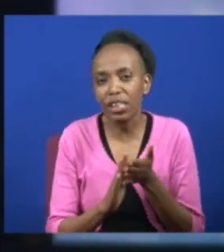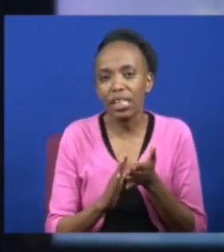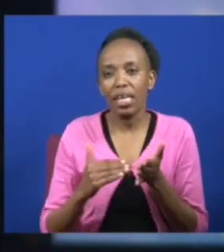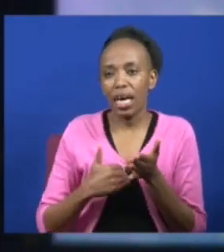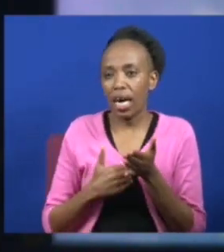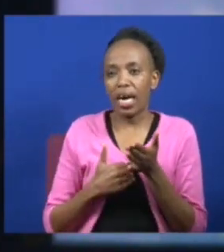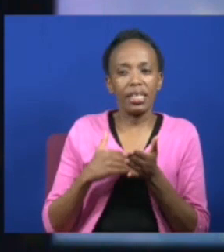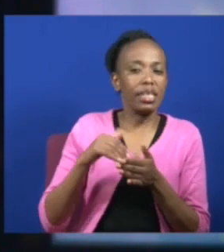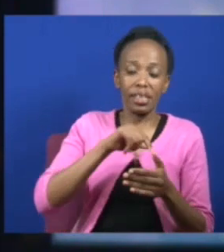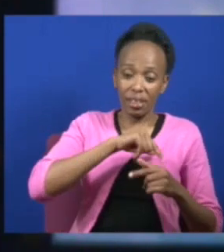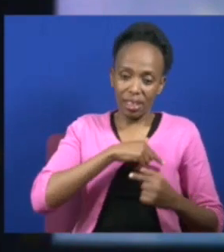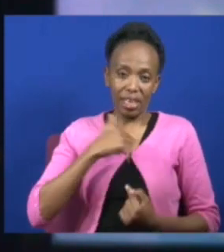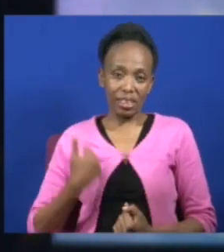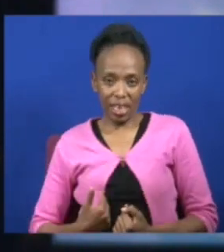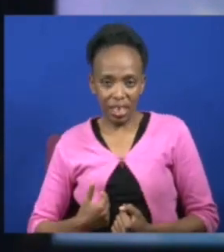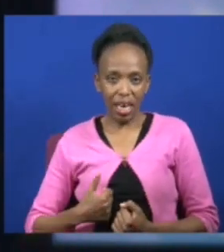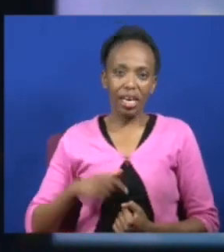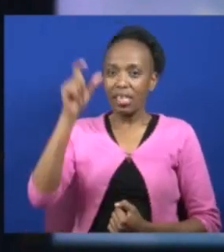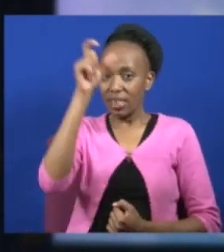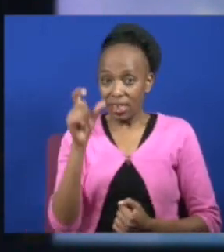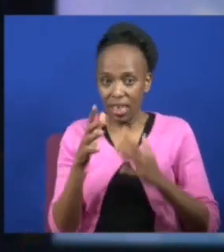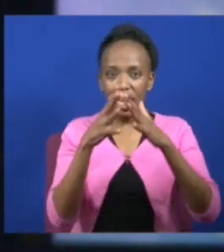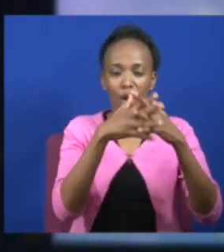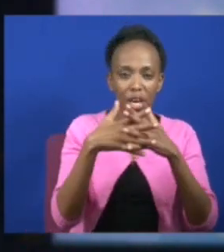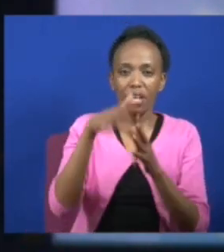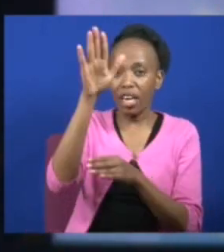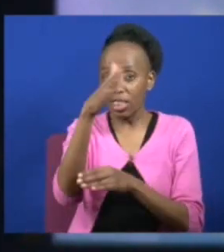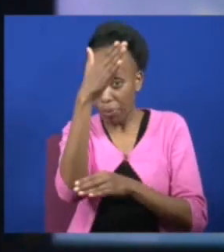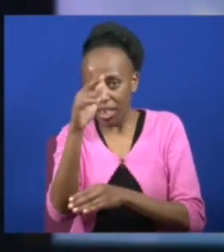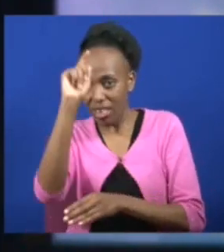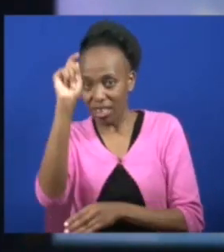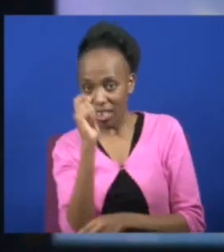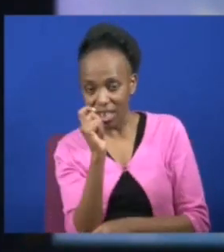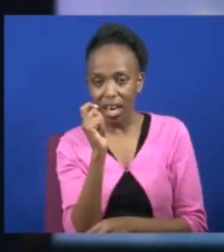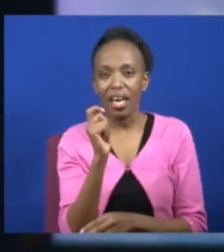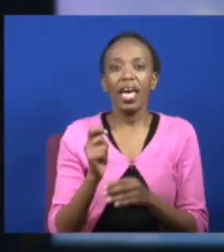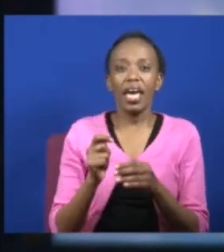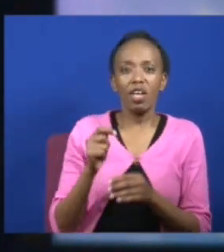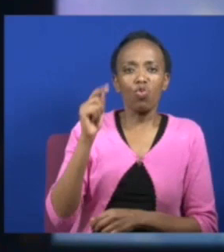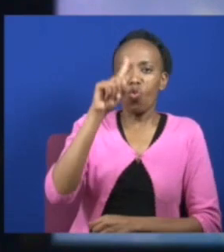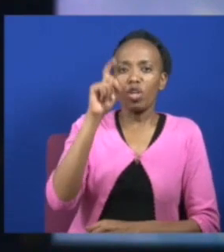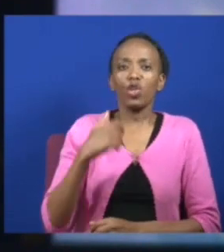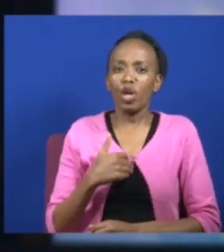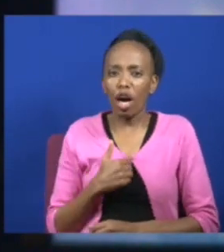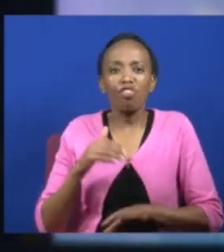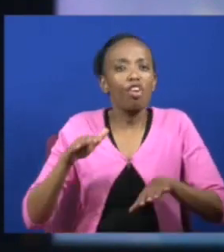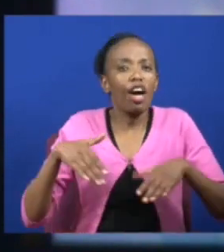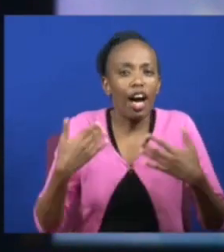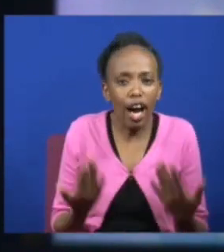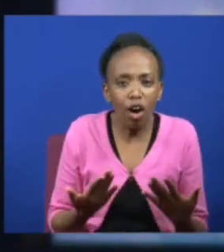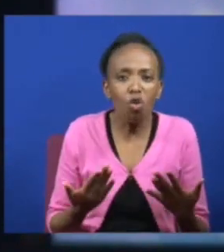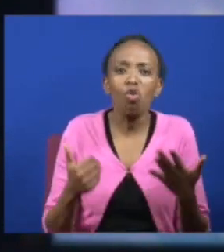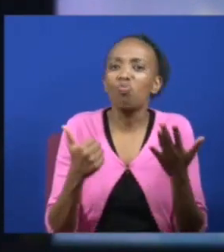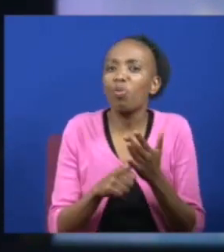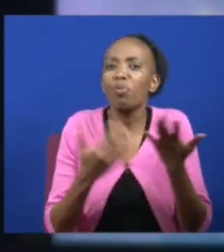We heard about China, Italy, America, Spain, Kenya, and we were left with the question, how? What